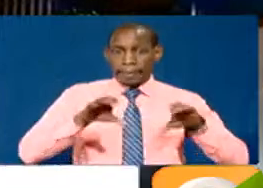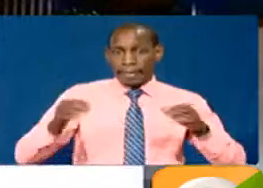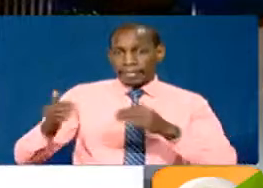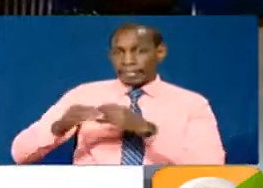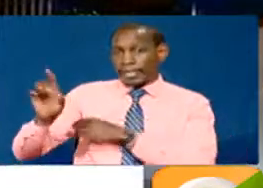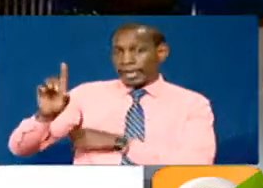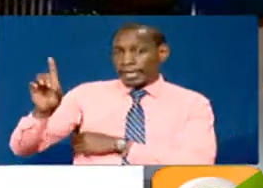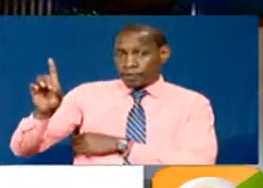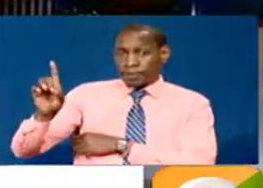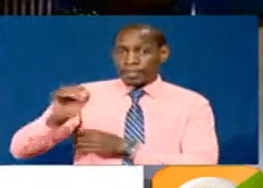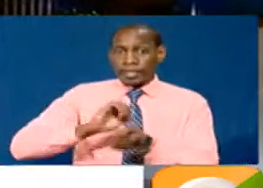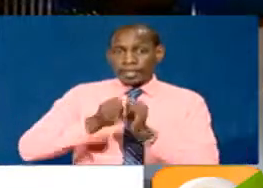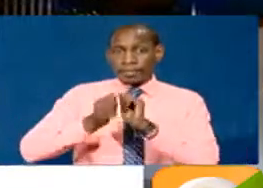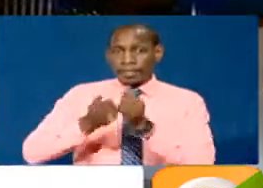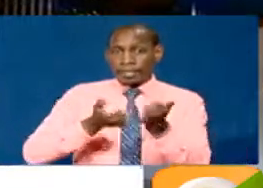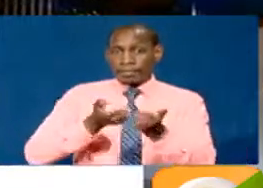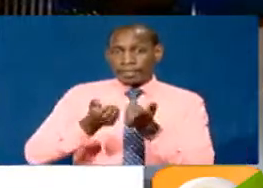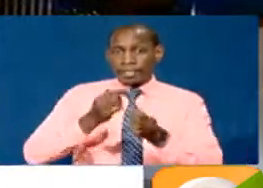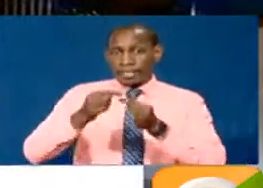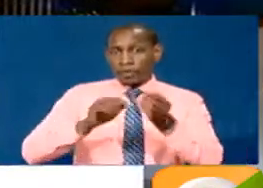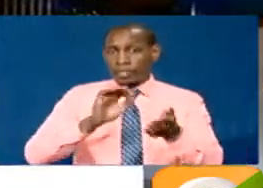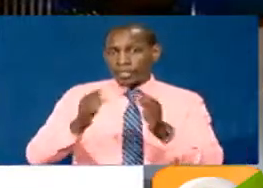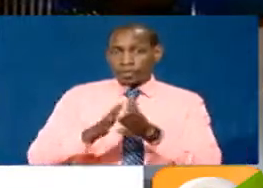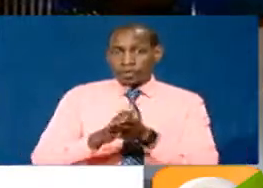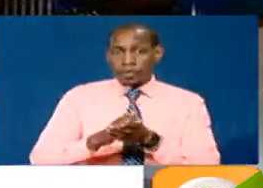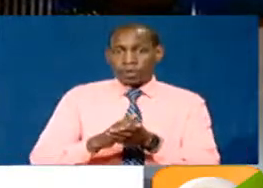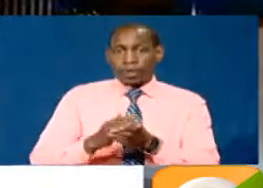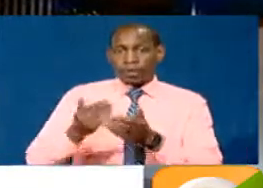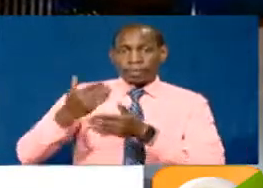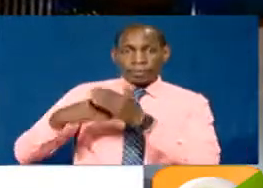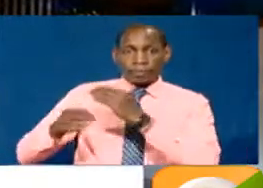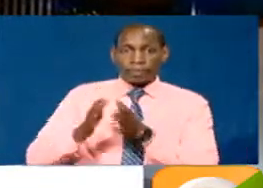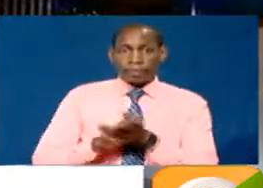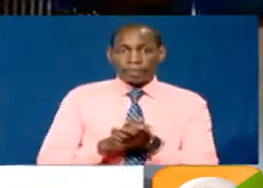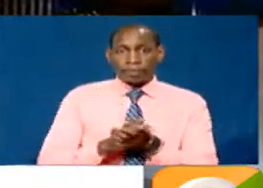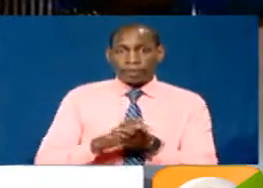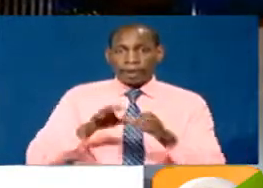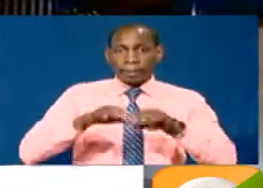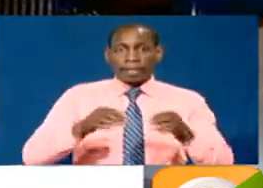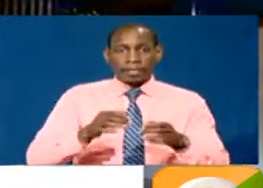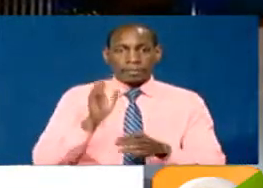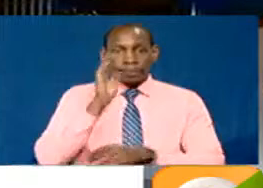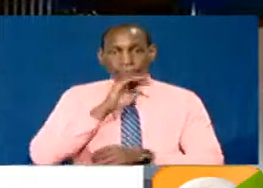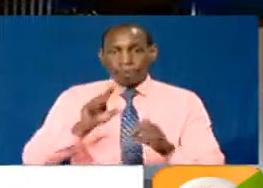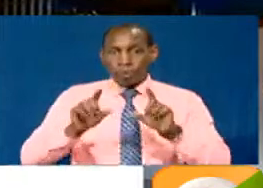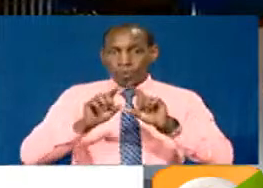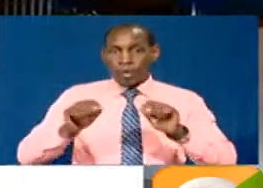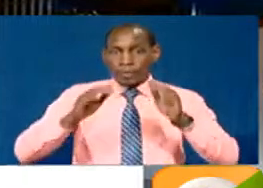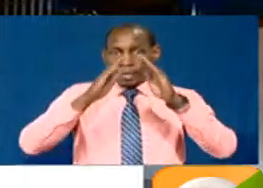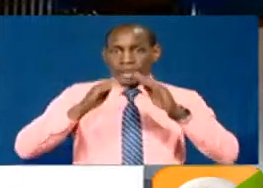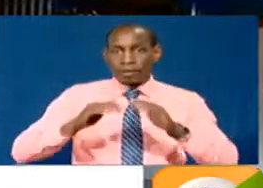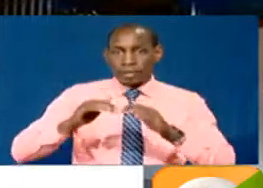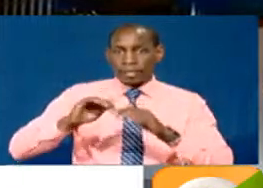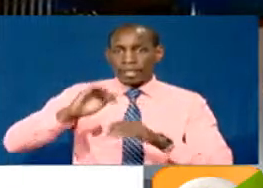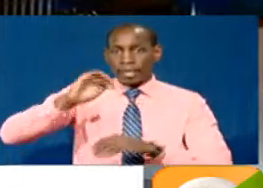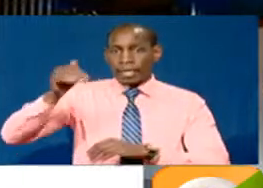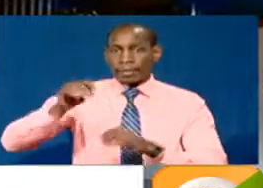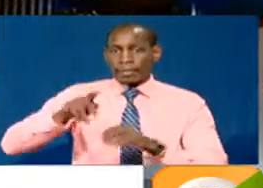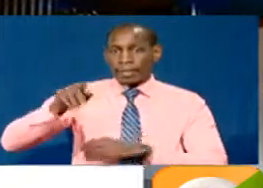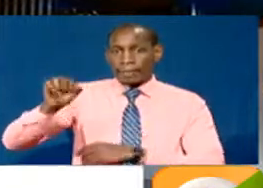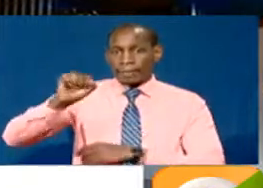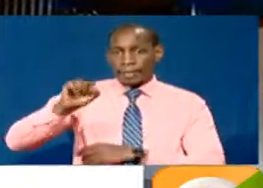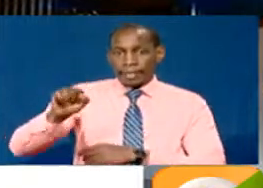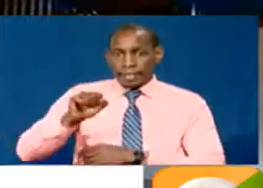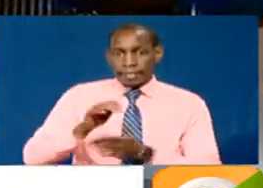Around Nairobi has changed how business is conducted within the once rundown facilities. According to Housing and Urbanization PS Charles